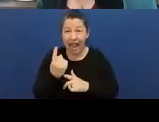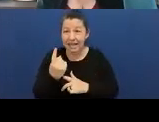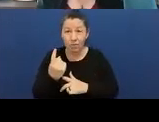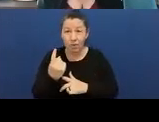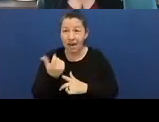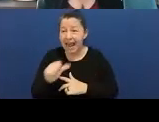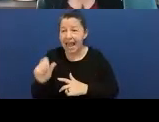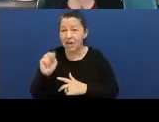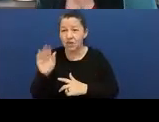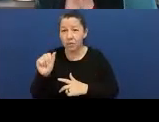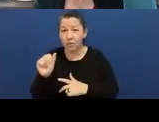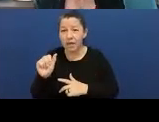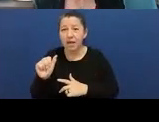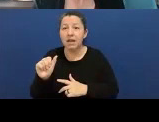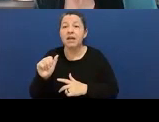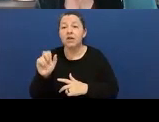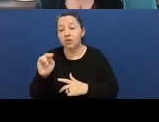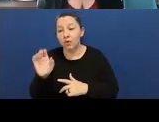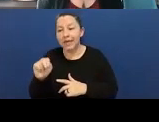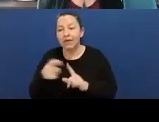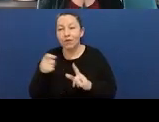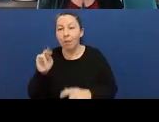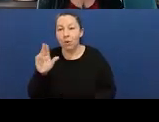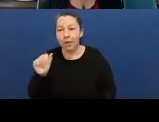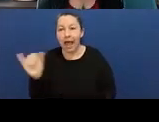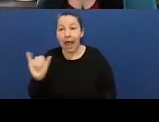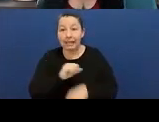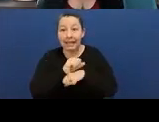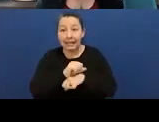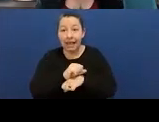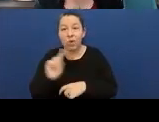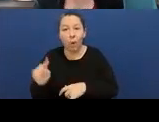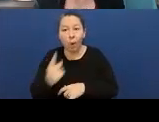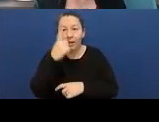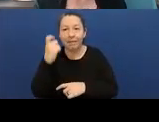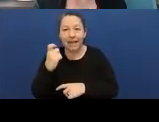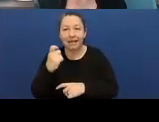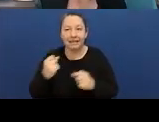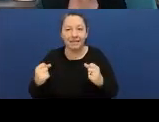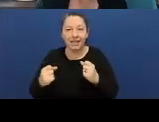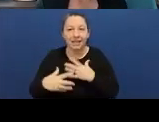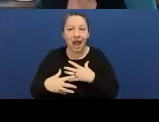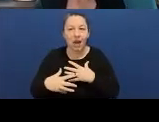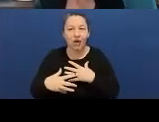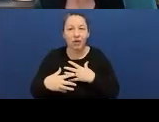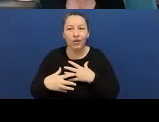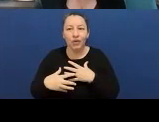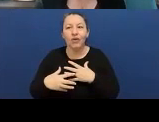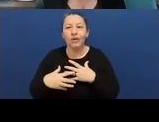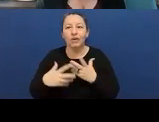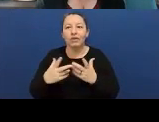is only done because of the terror inspired by this great god or this god. Of course, he's referring to himself, Sinwazir I is the